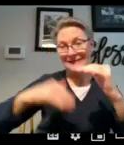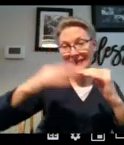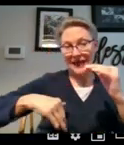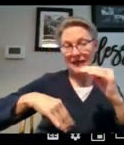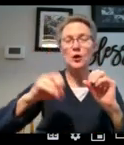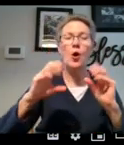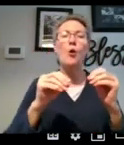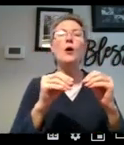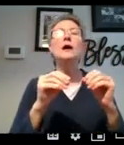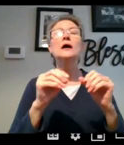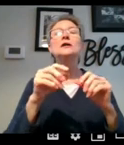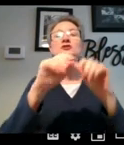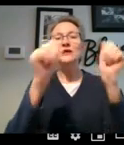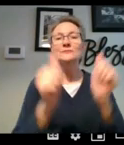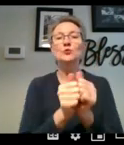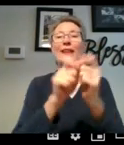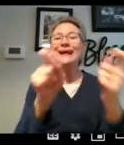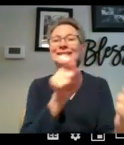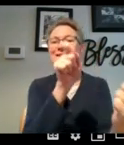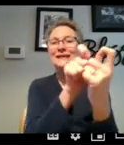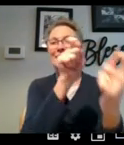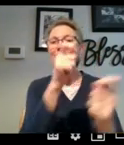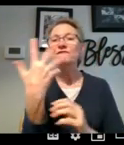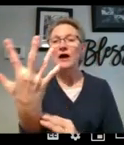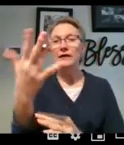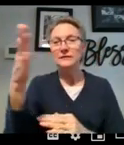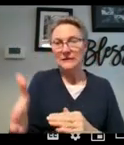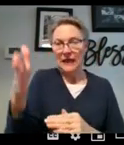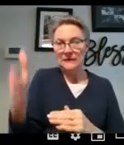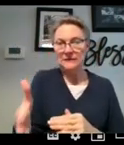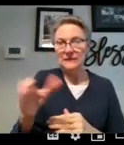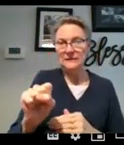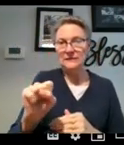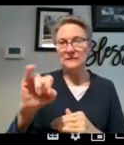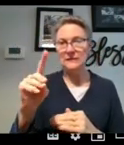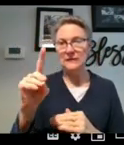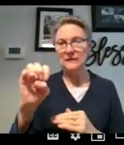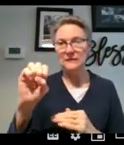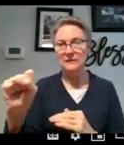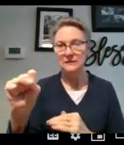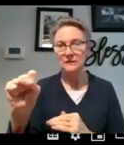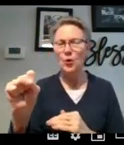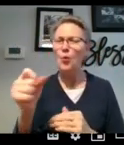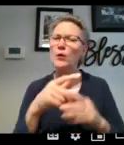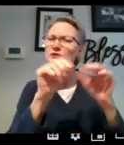with exactly 5 sides. What shapes do you think those are?